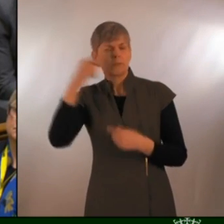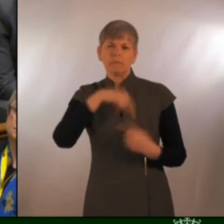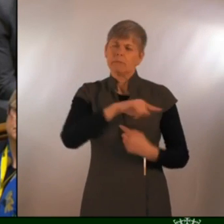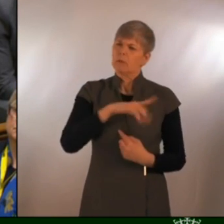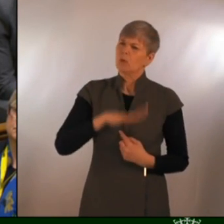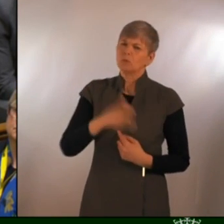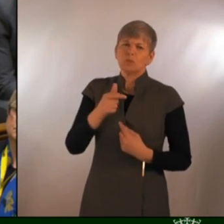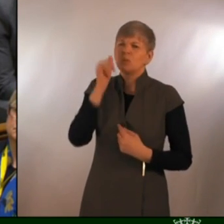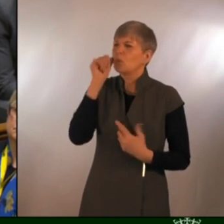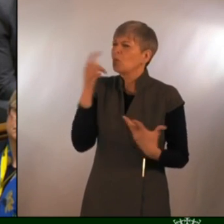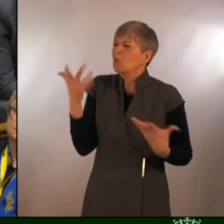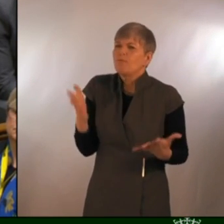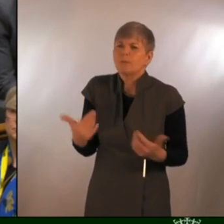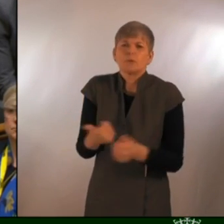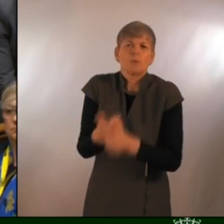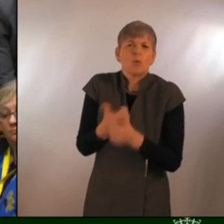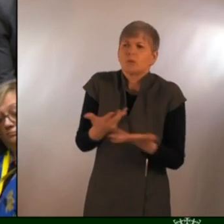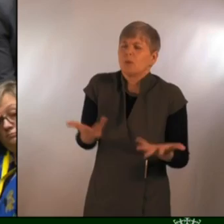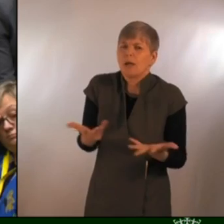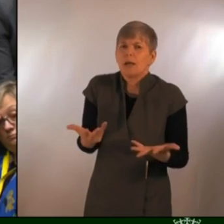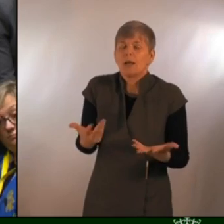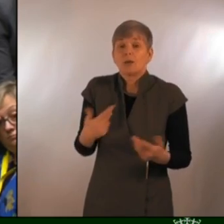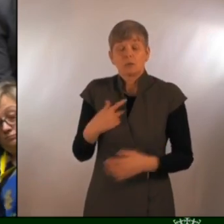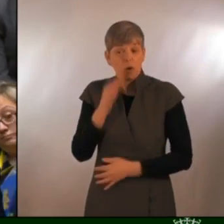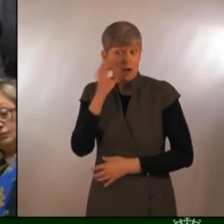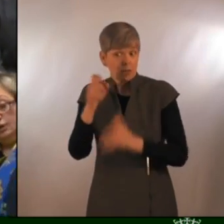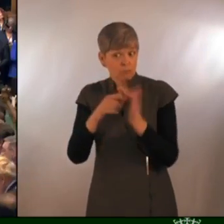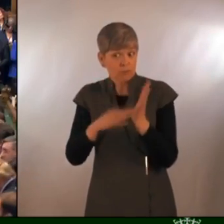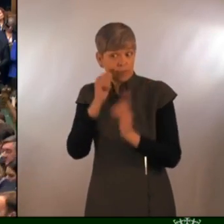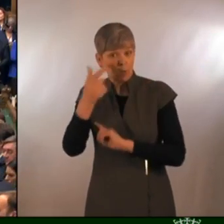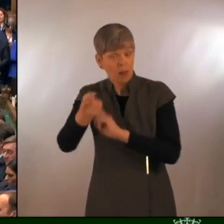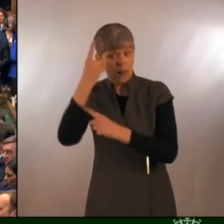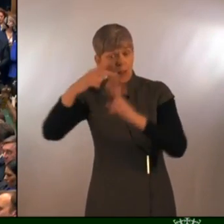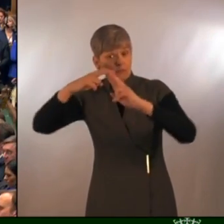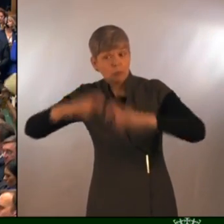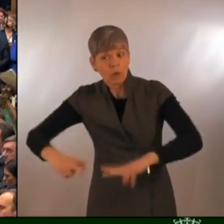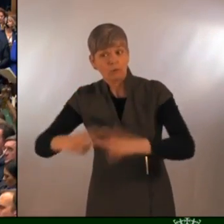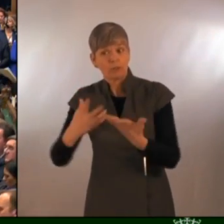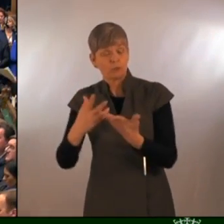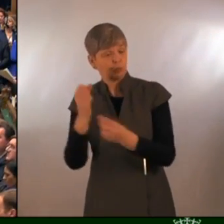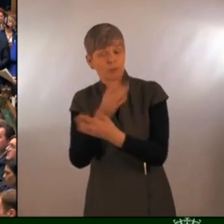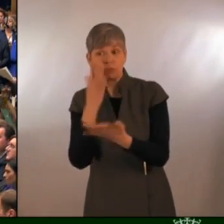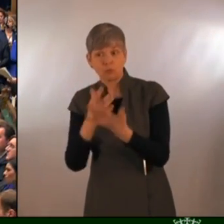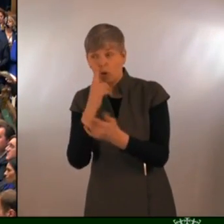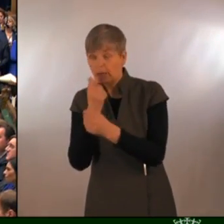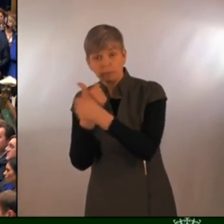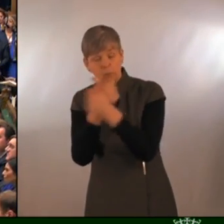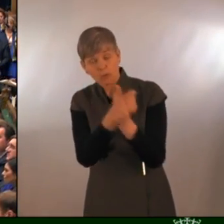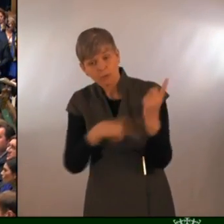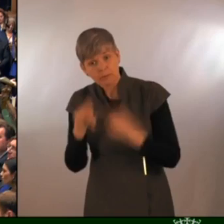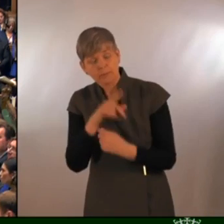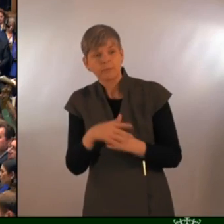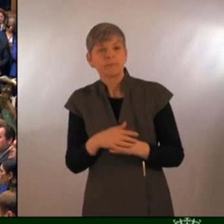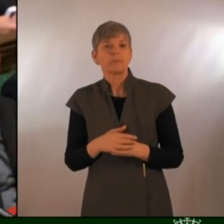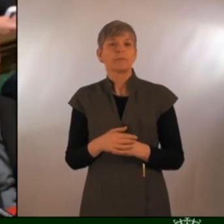Minister instruct such an inquiry to listen to those families and the experts in this case? Well, Mr. Speaker, there are indeed some very